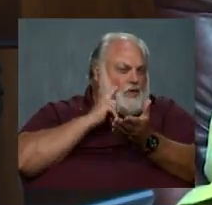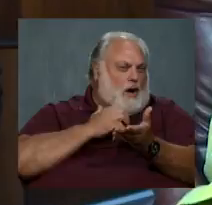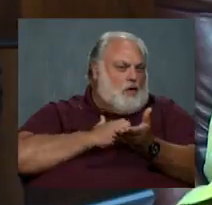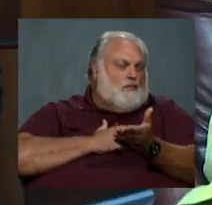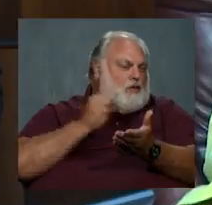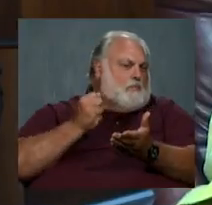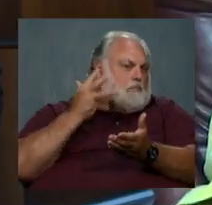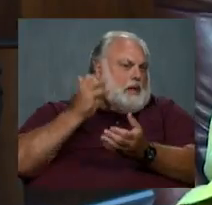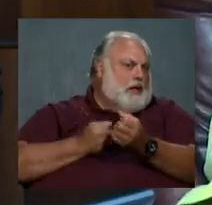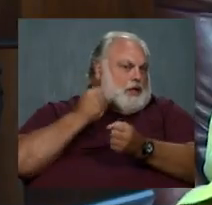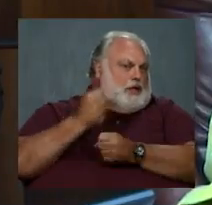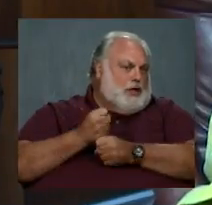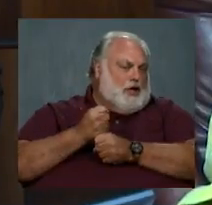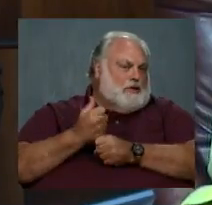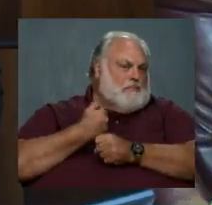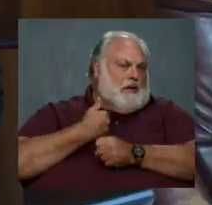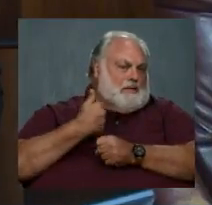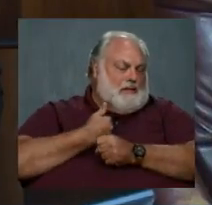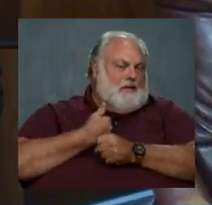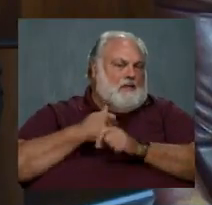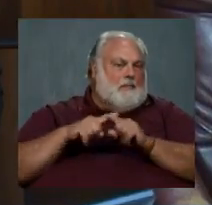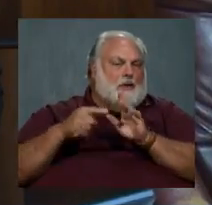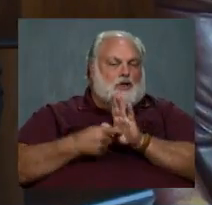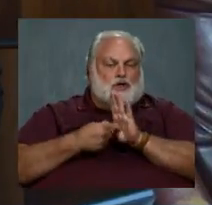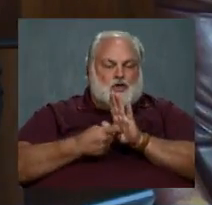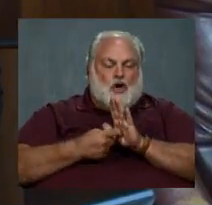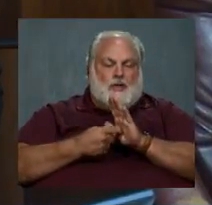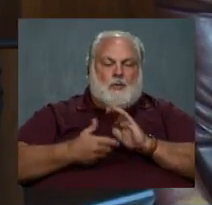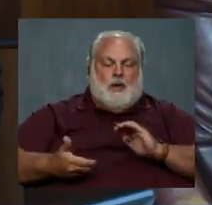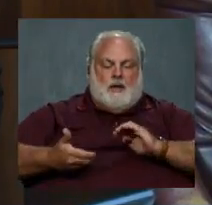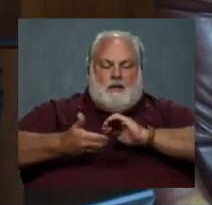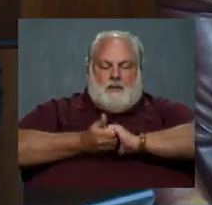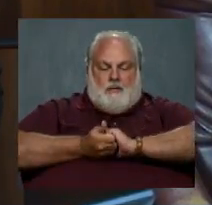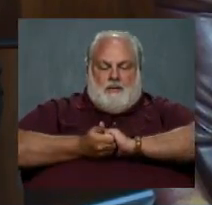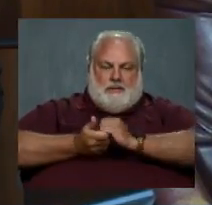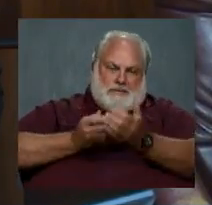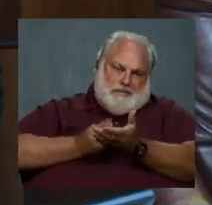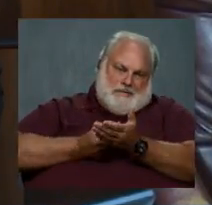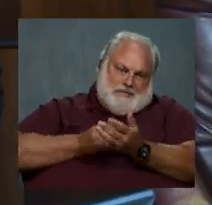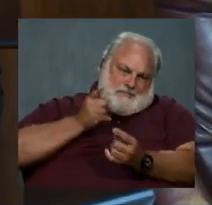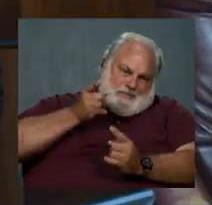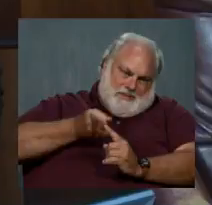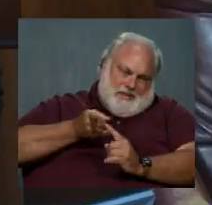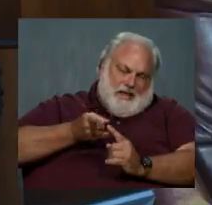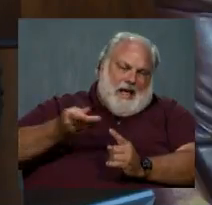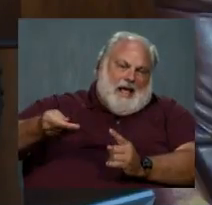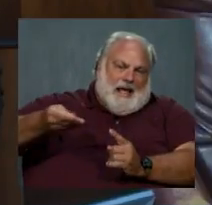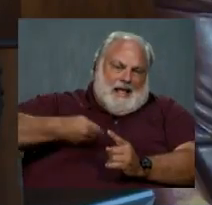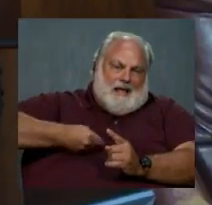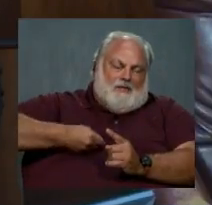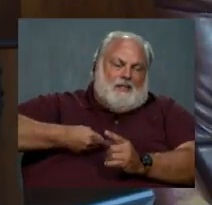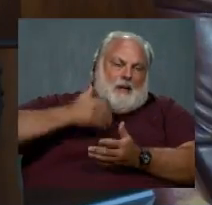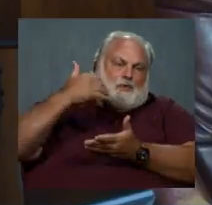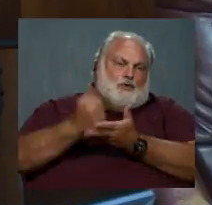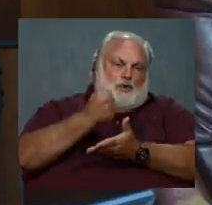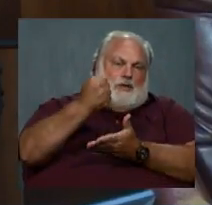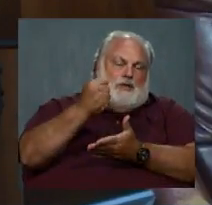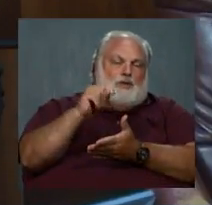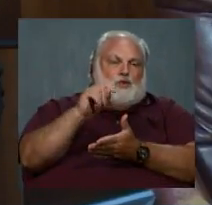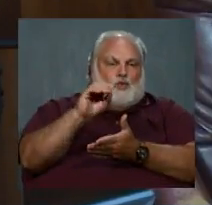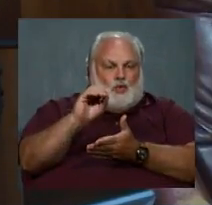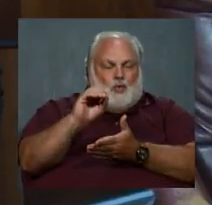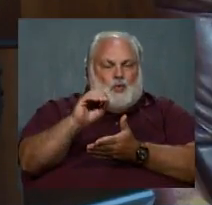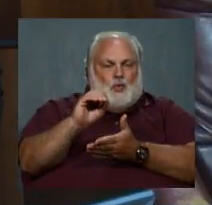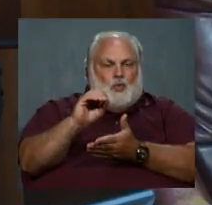many years. But to show that we could just collaborate on something little gave us this opportunity